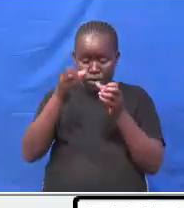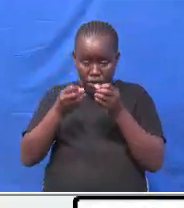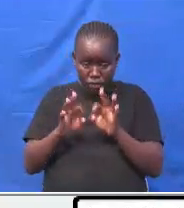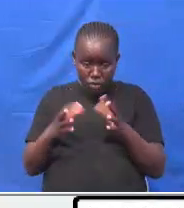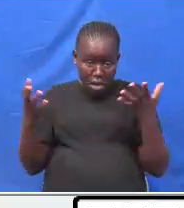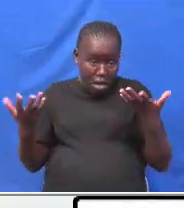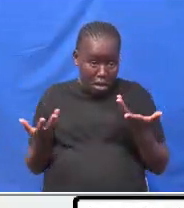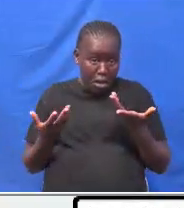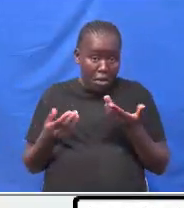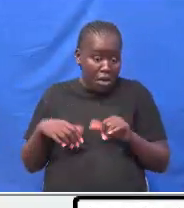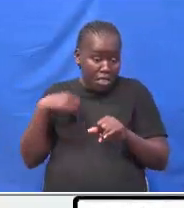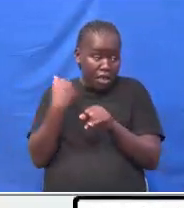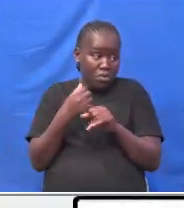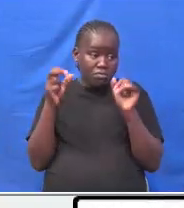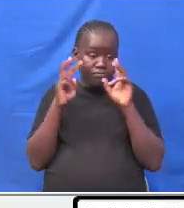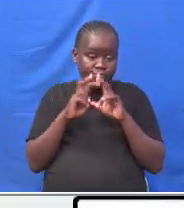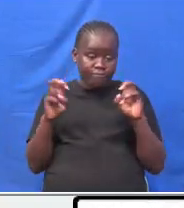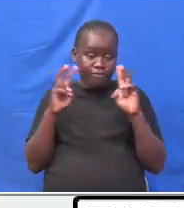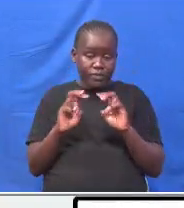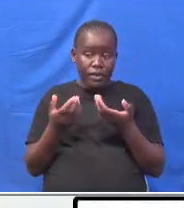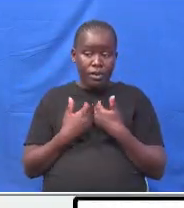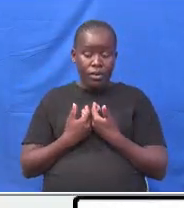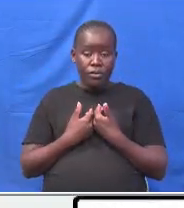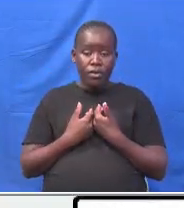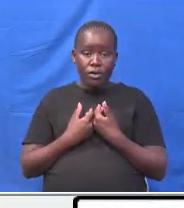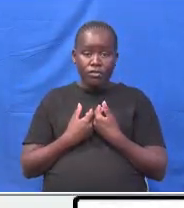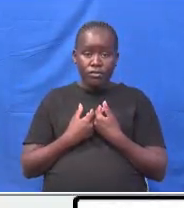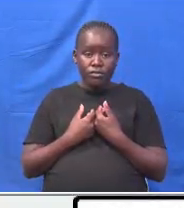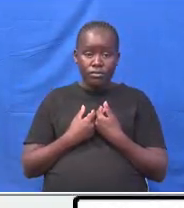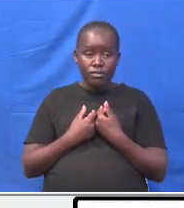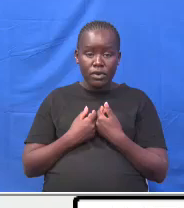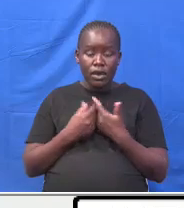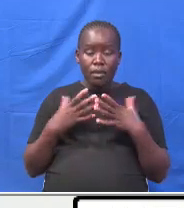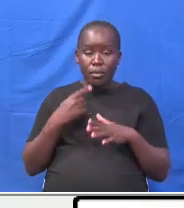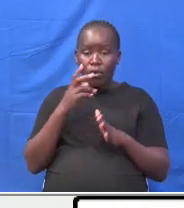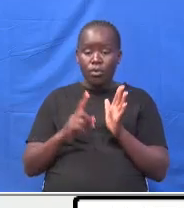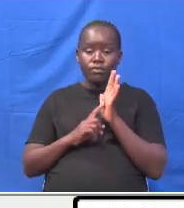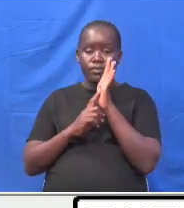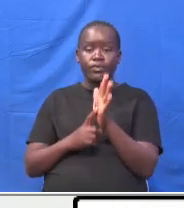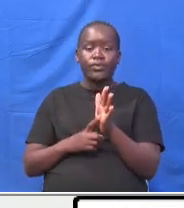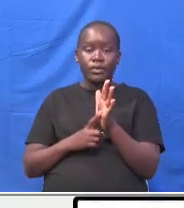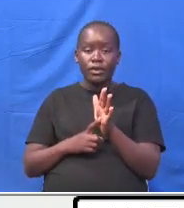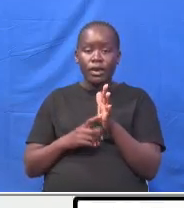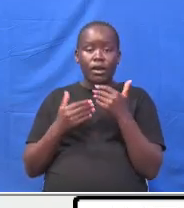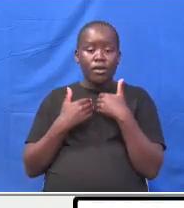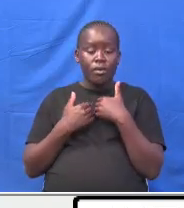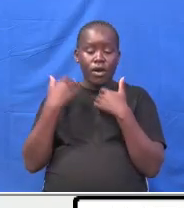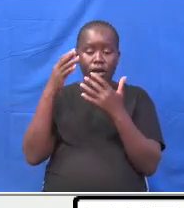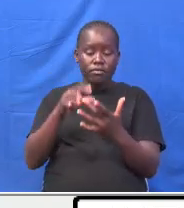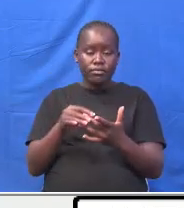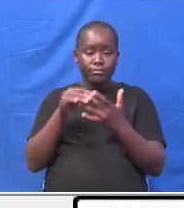are conducting investigations. We have credible sources who have indicated that there is a